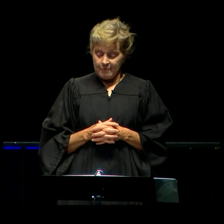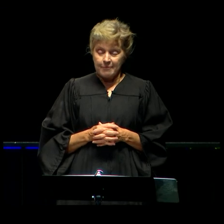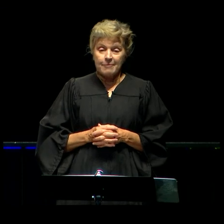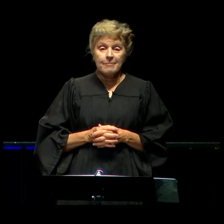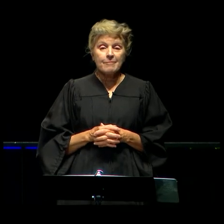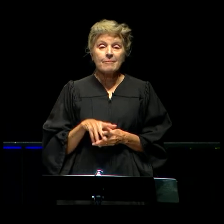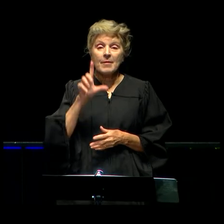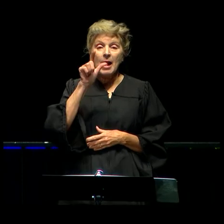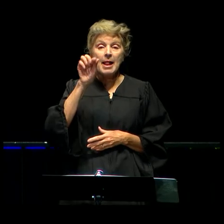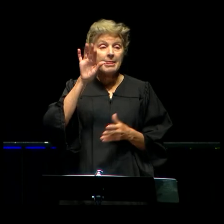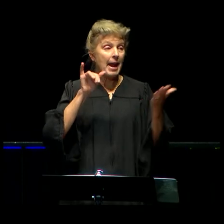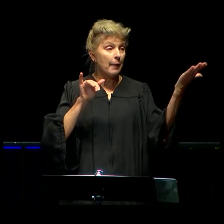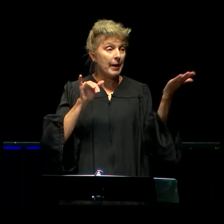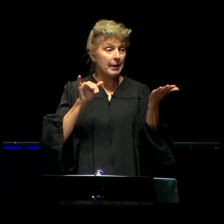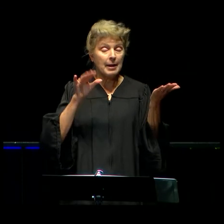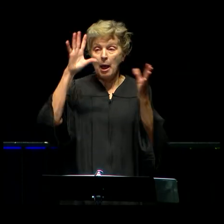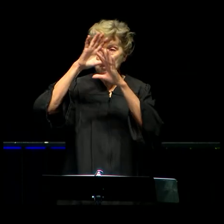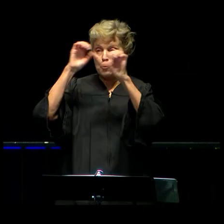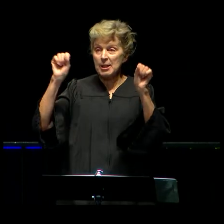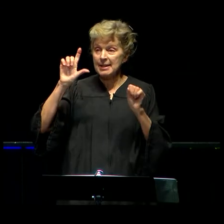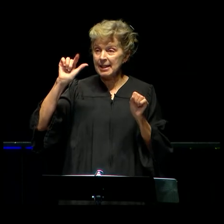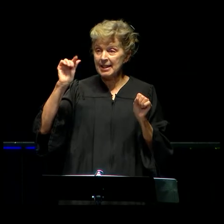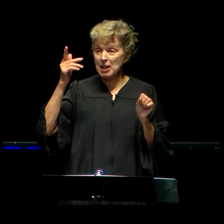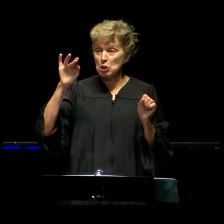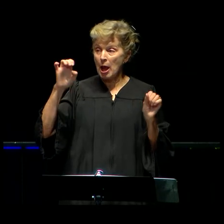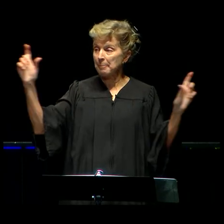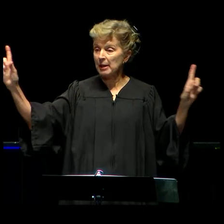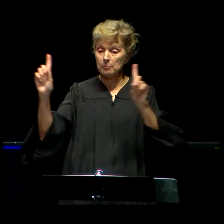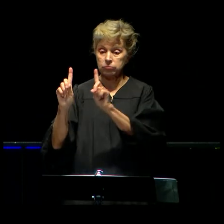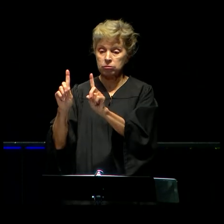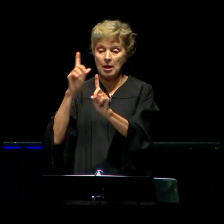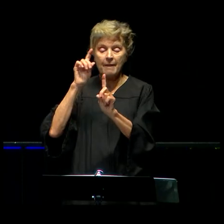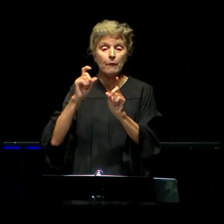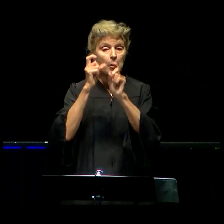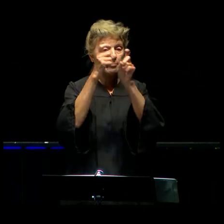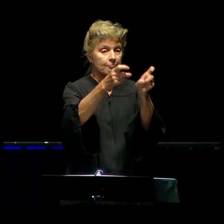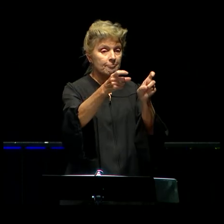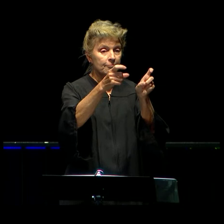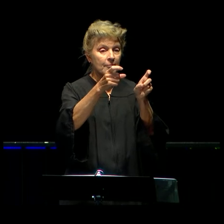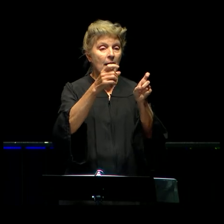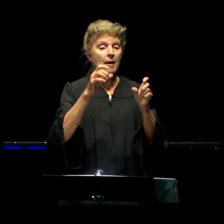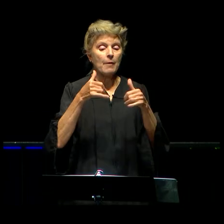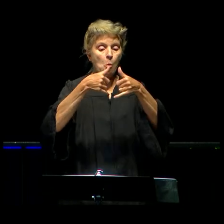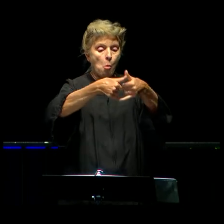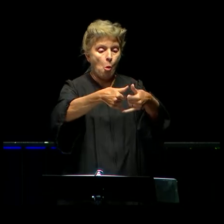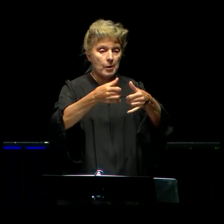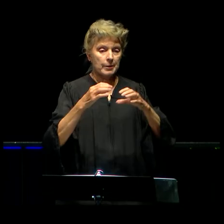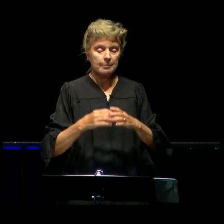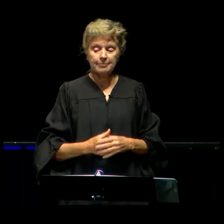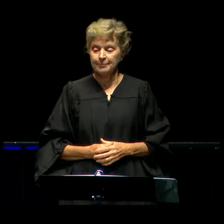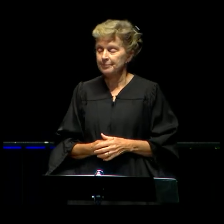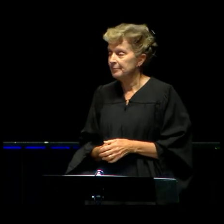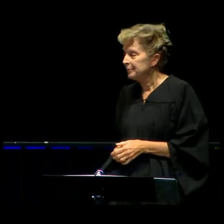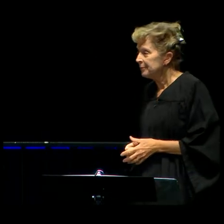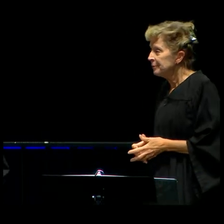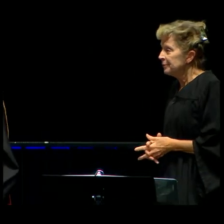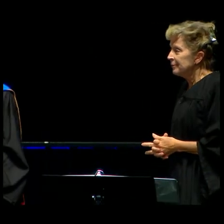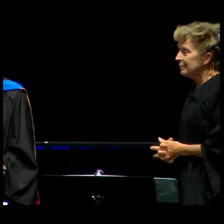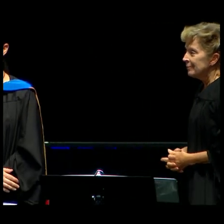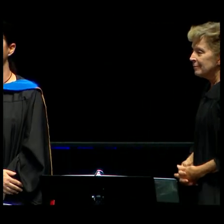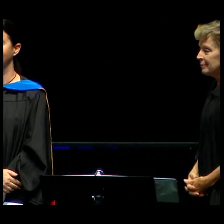Would Larry and President Lachemi please come forward for the presentation of the award?